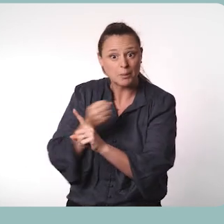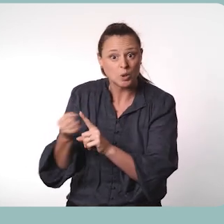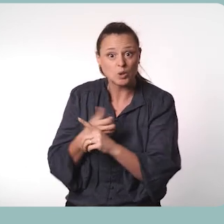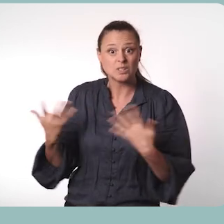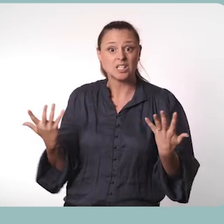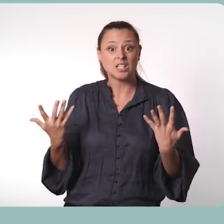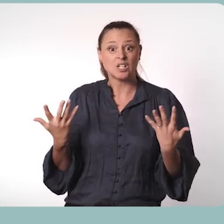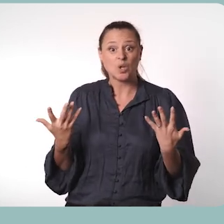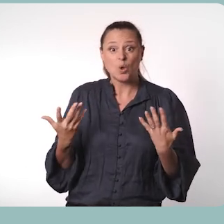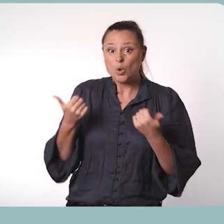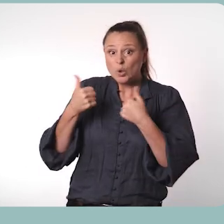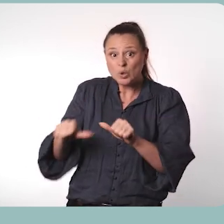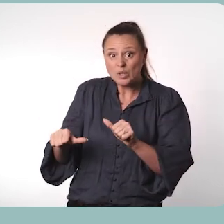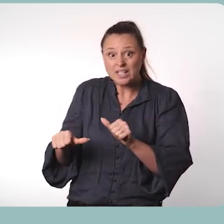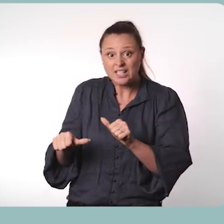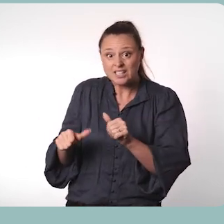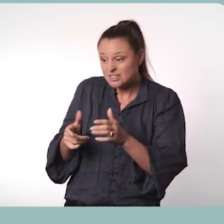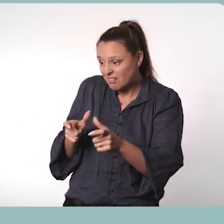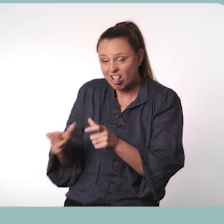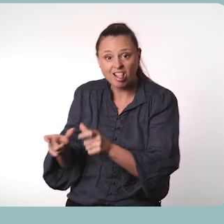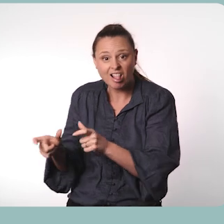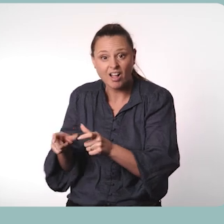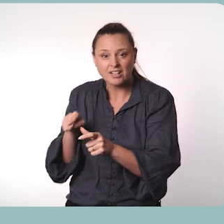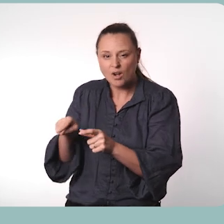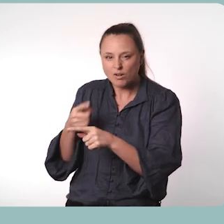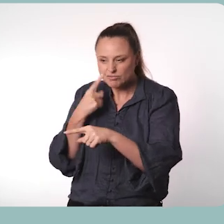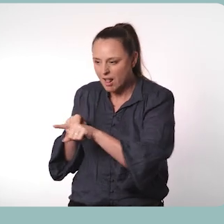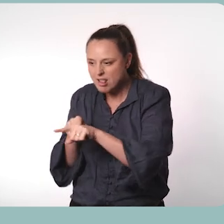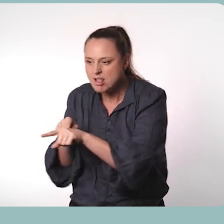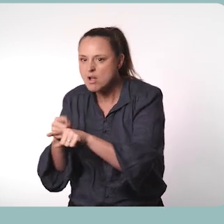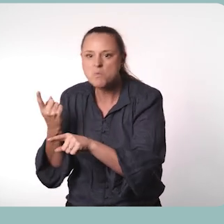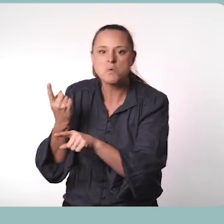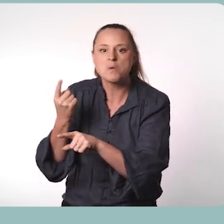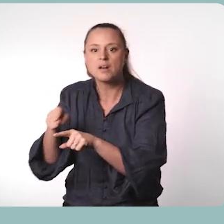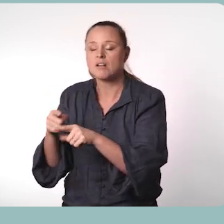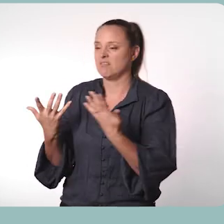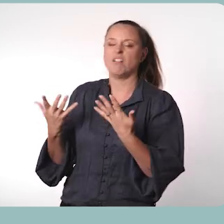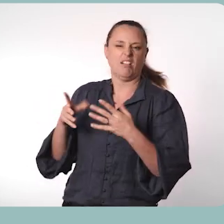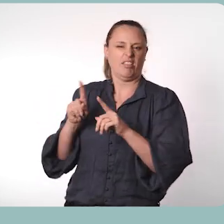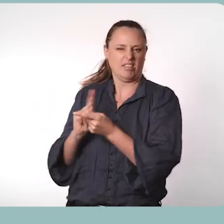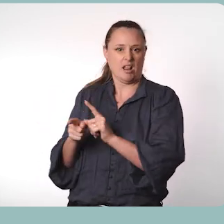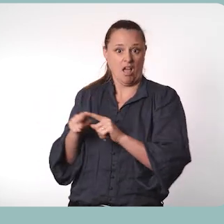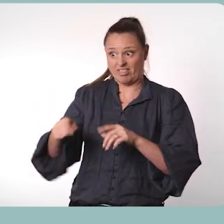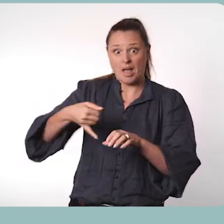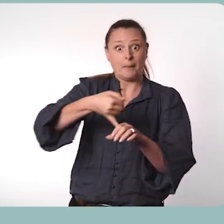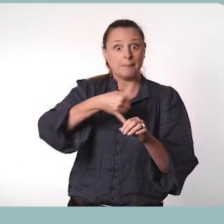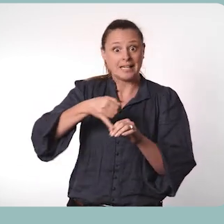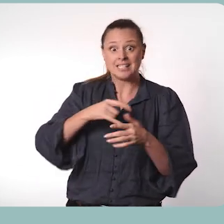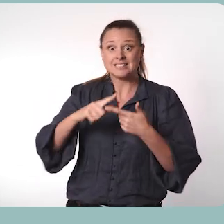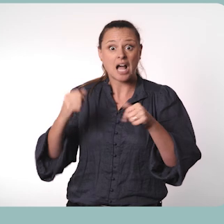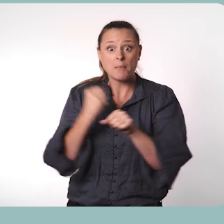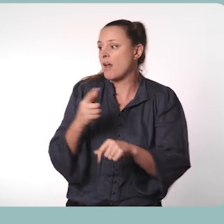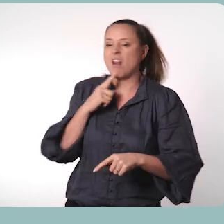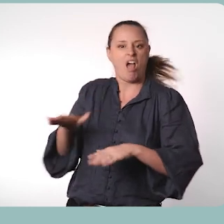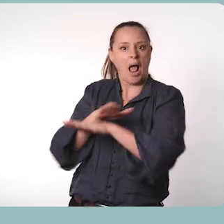technology-facilitated abuse, where someone uses technology to control, track or harass someone, medical exploitation like forcing or